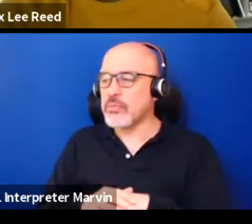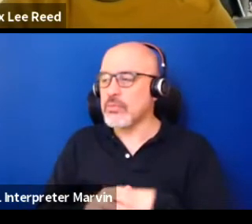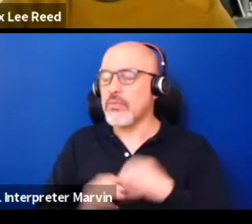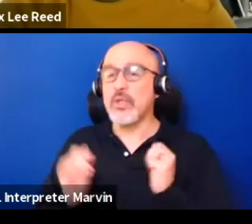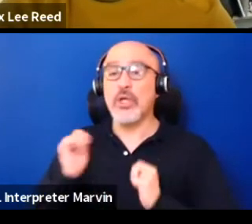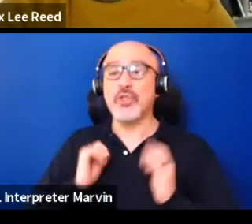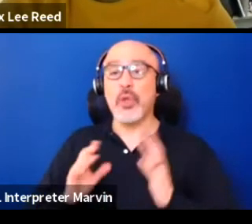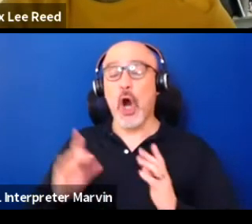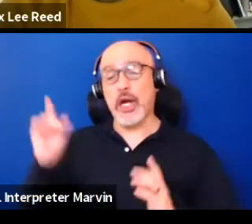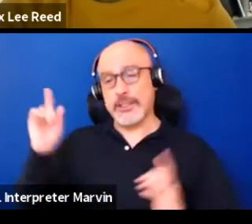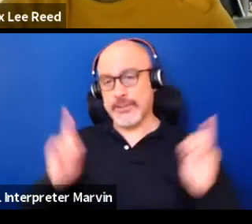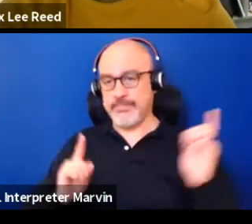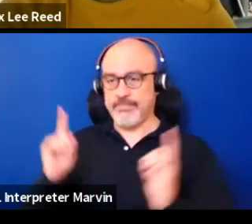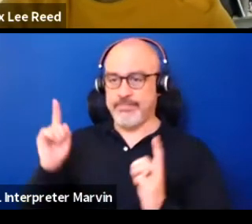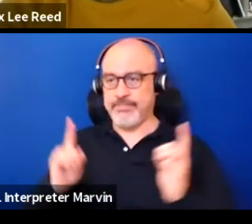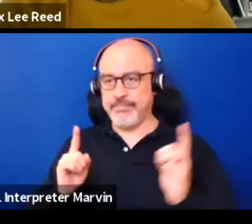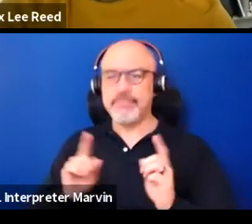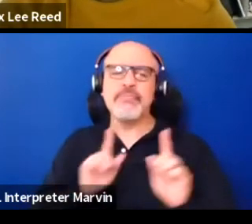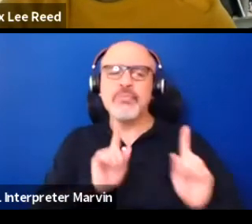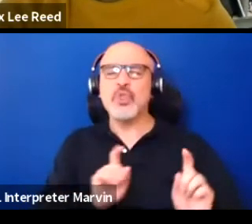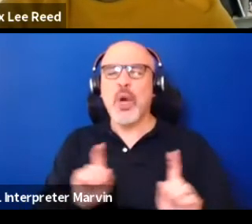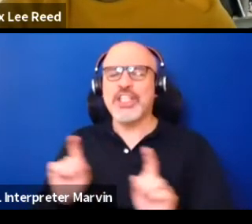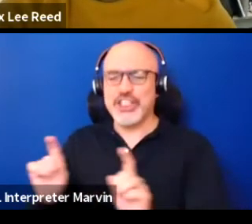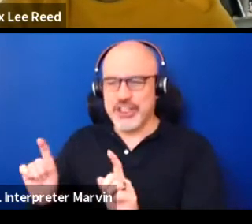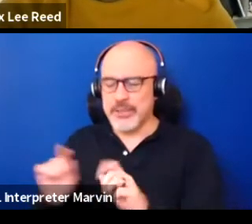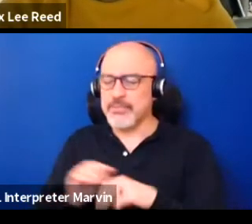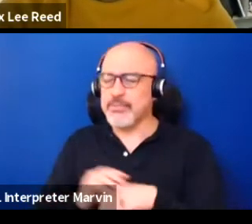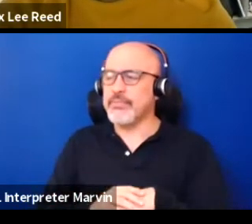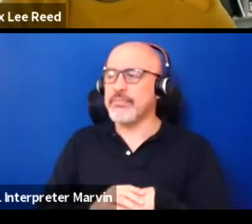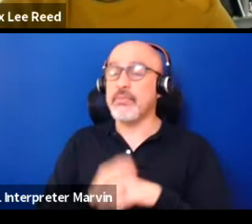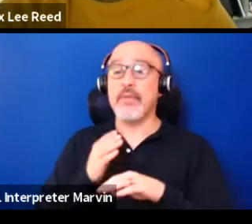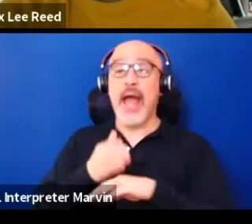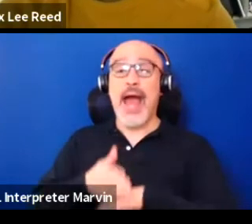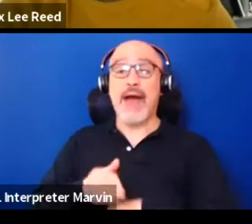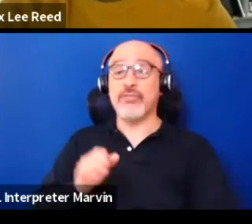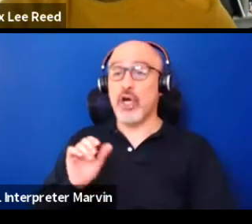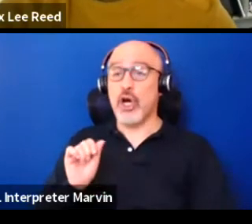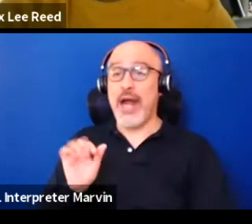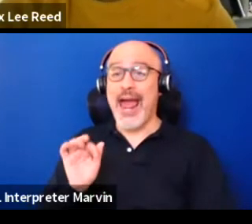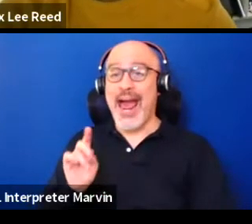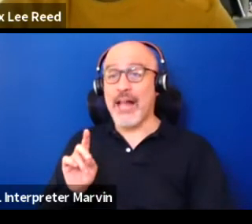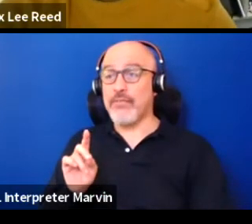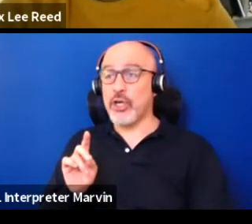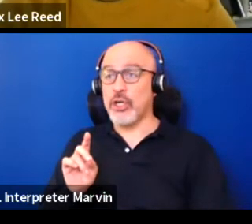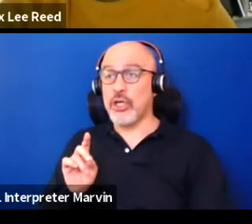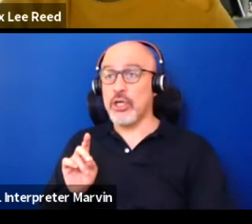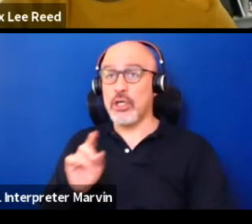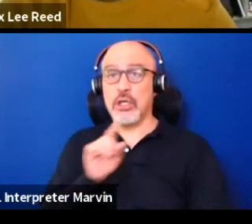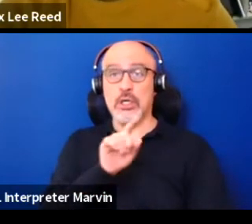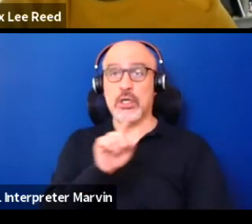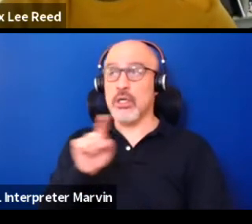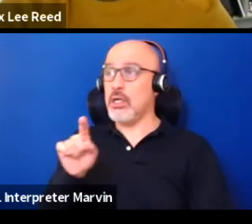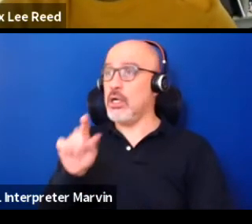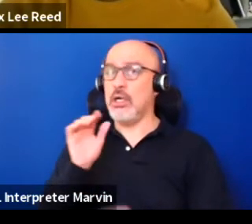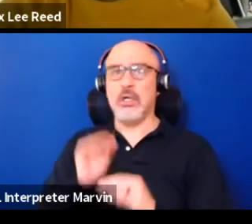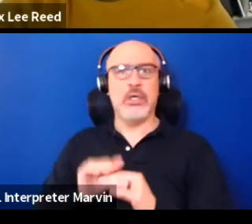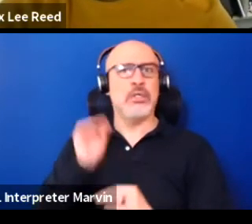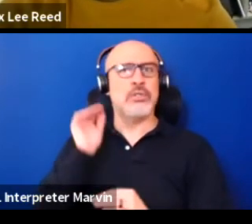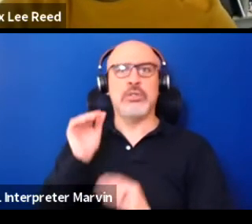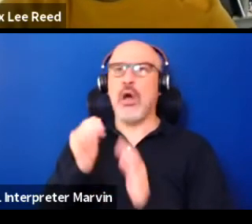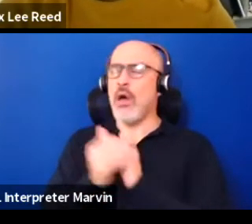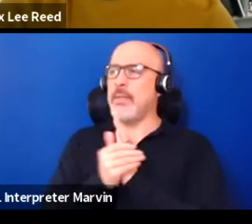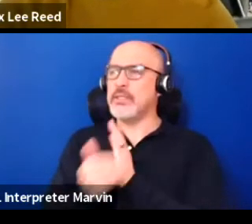to audition. And afterwards, Alfred said, "So much talent in the room. So